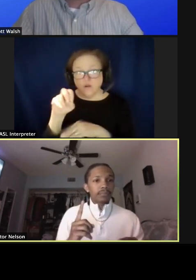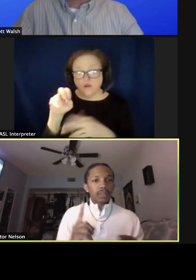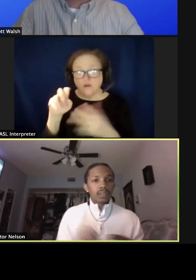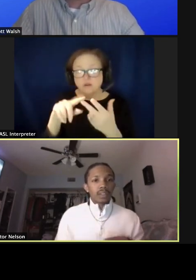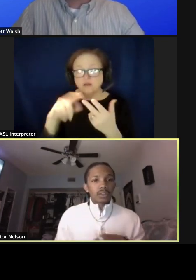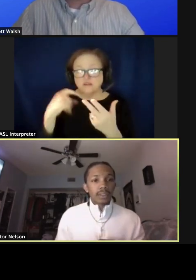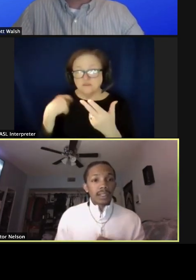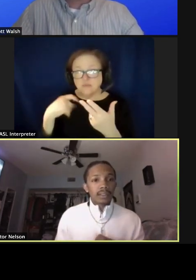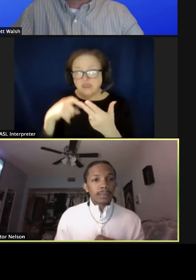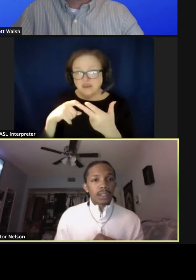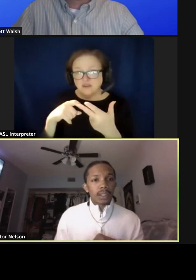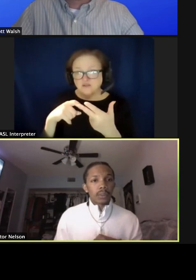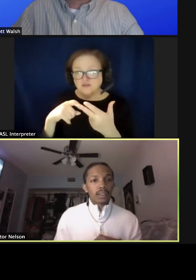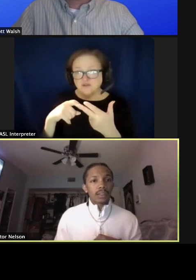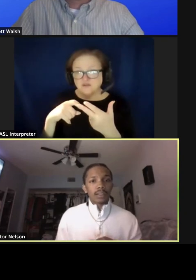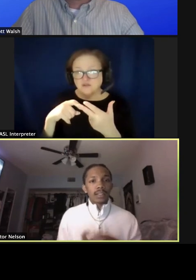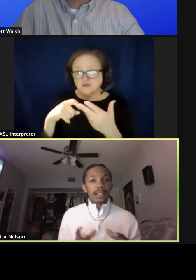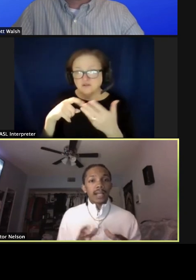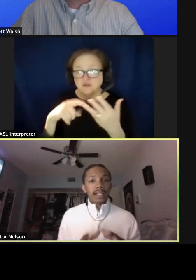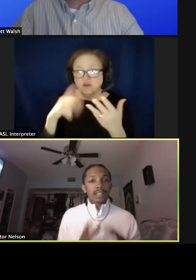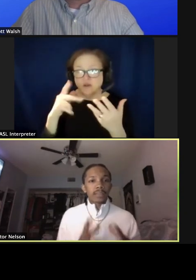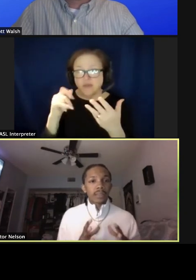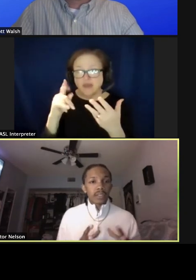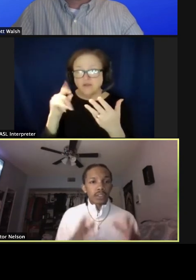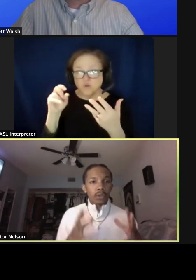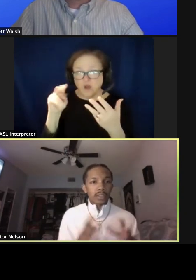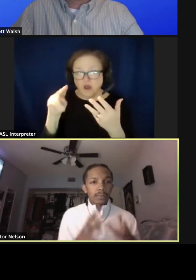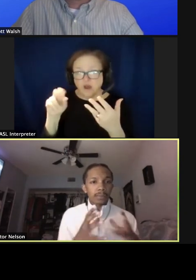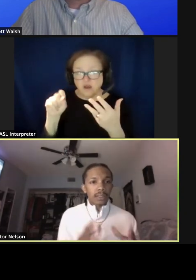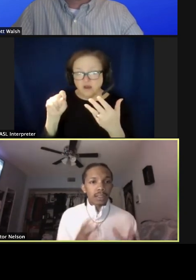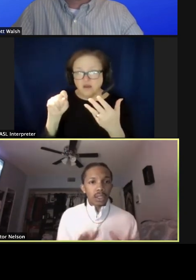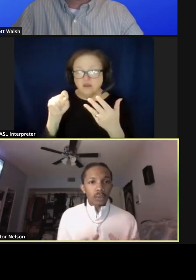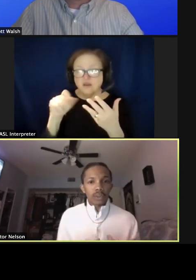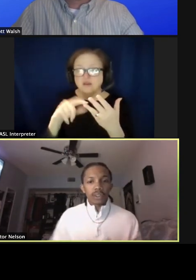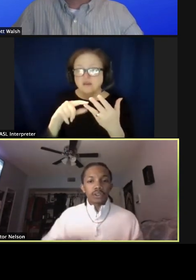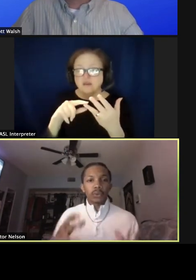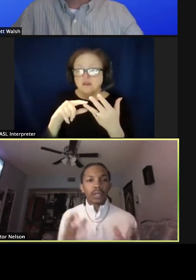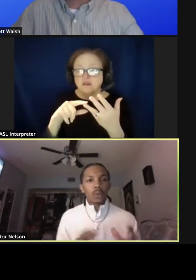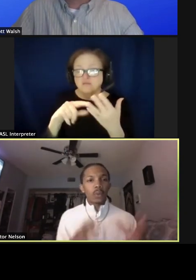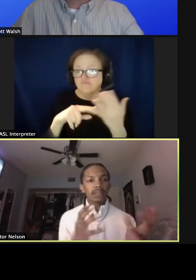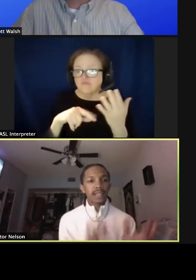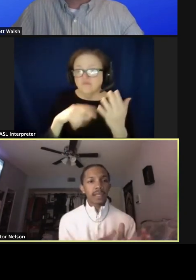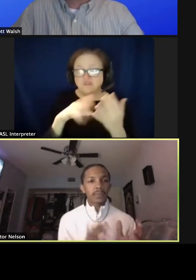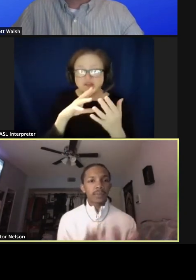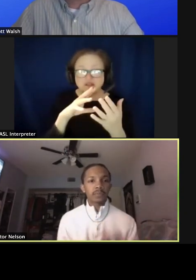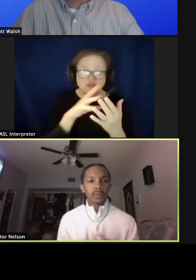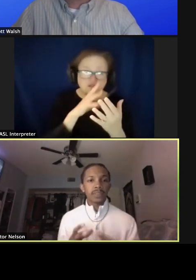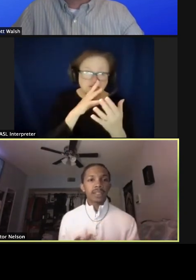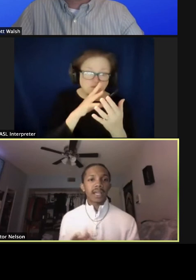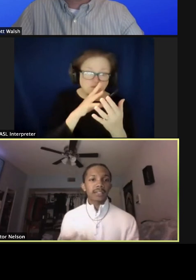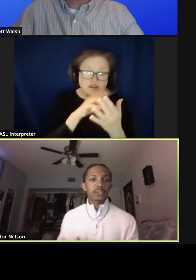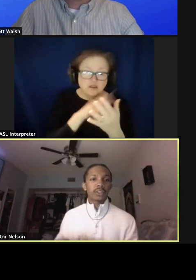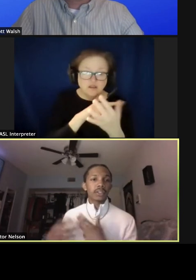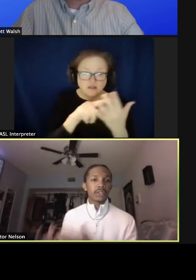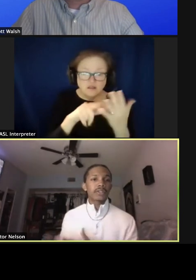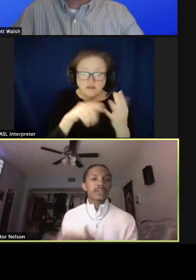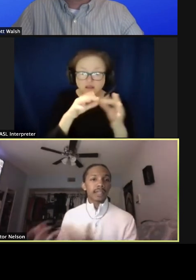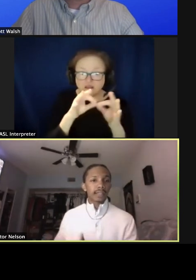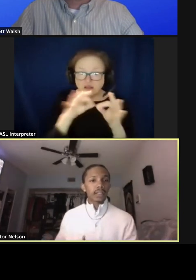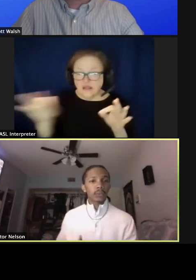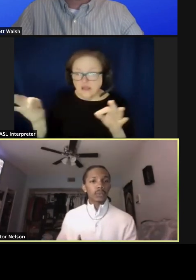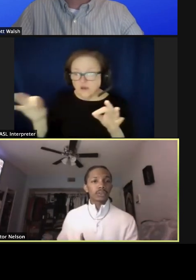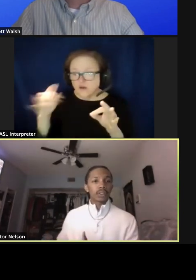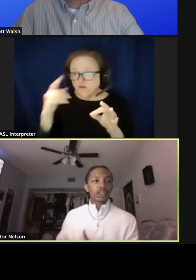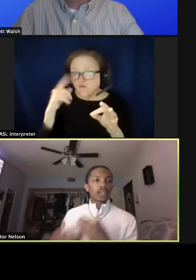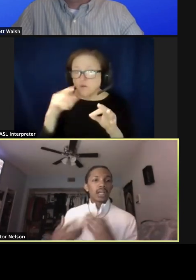Trinidad and Patois, like I speak so much speaking languages so that when time comes to me to actually learn